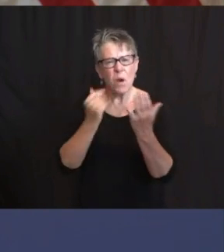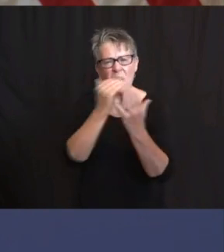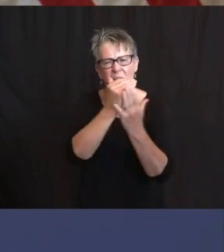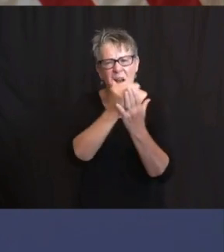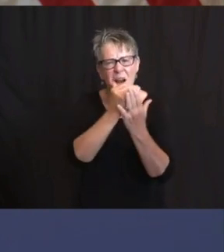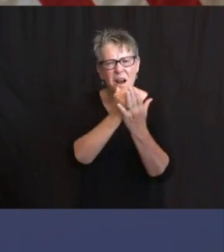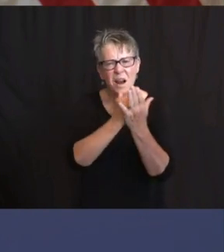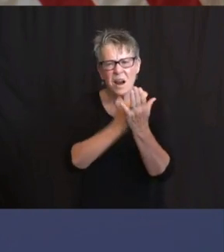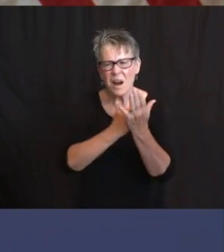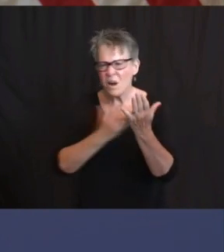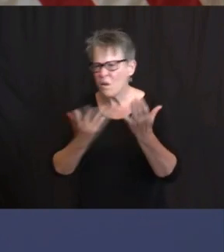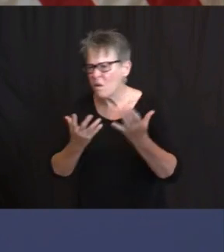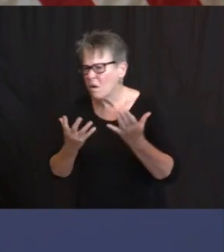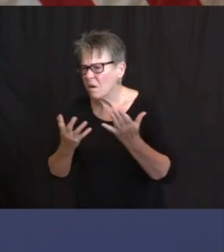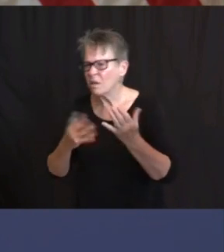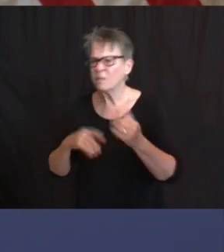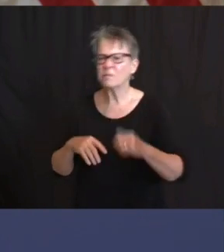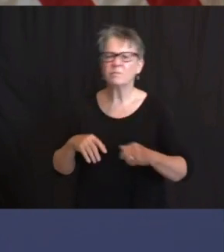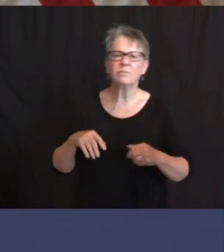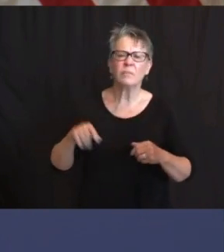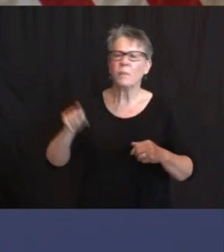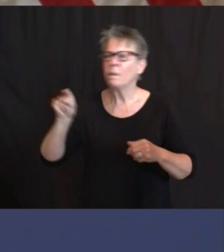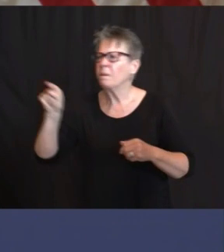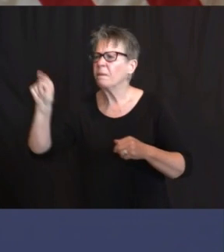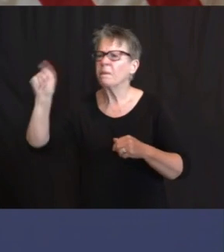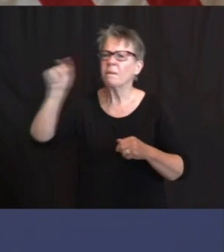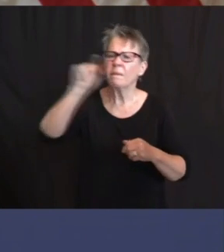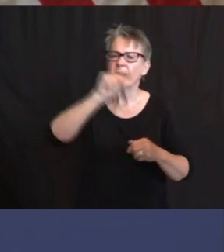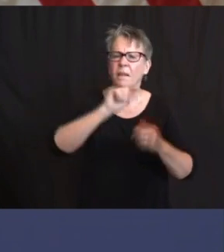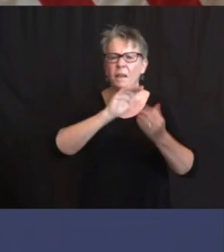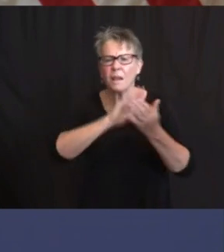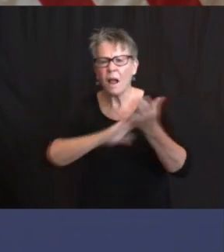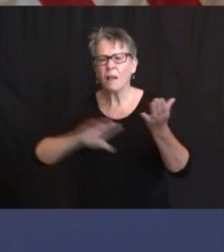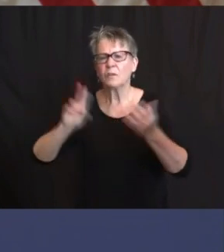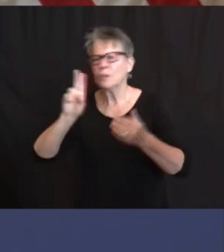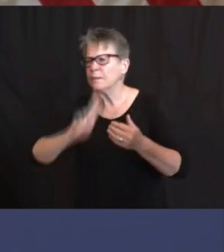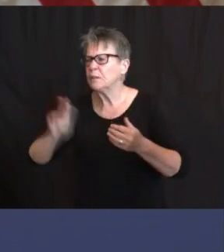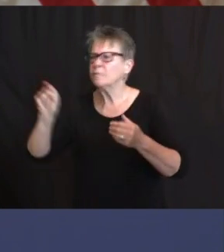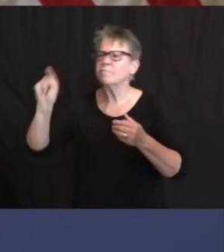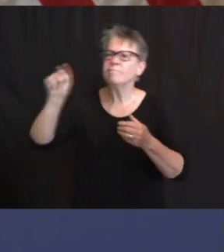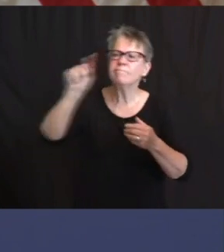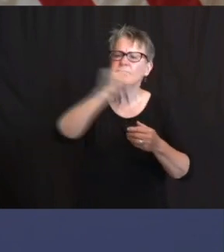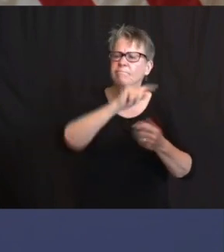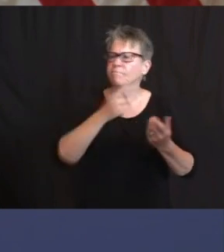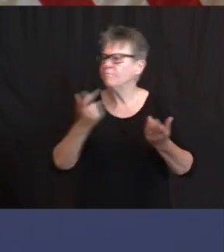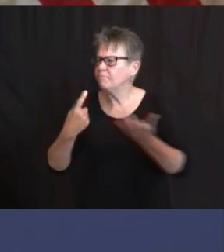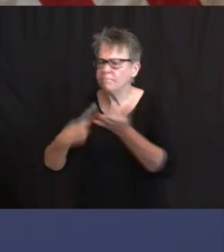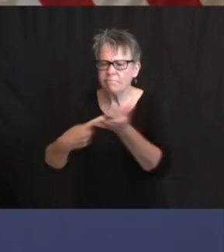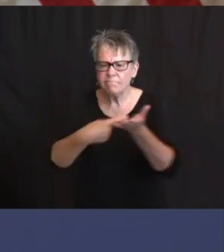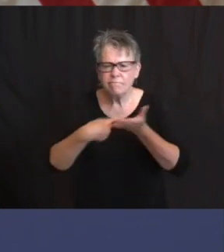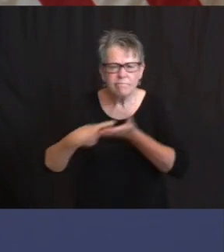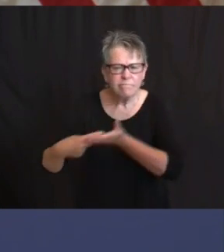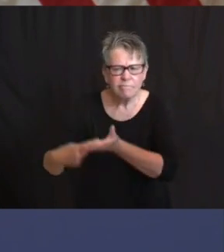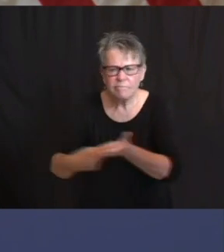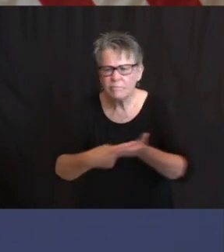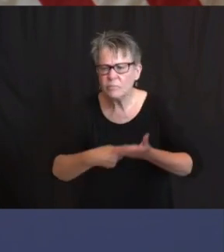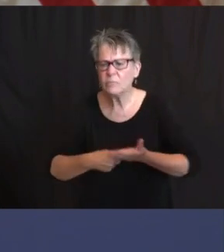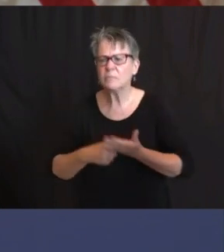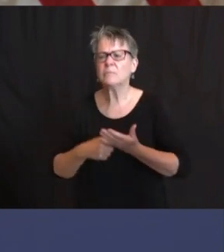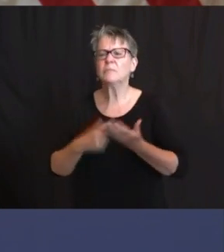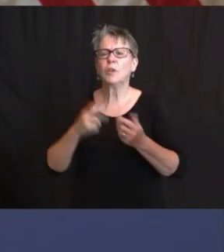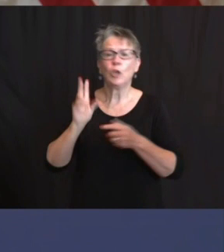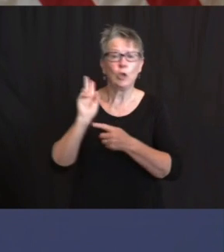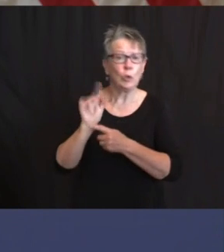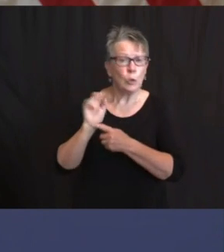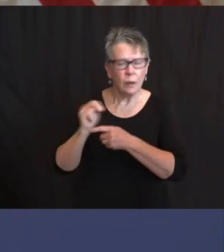our students and our faculty and staff representatives from organized labor. Colleges are really diverse environments where there are a lot of